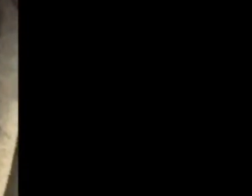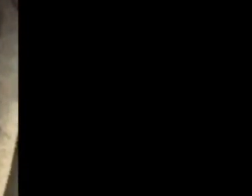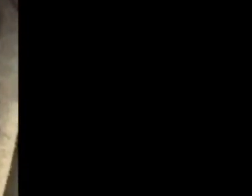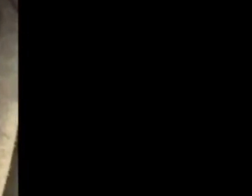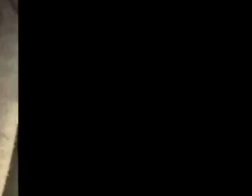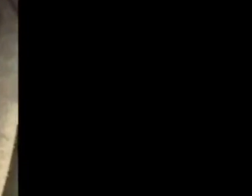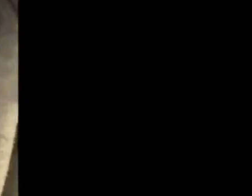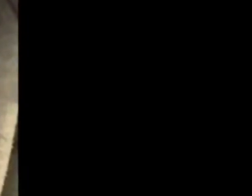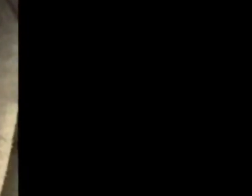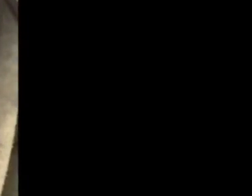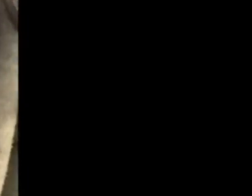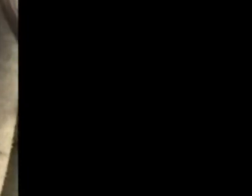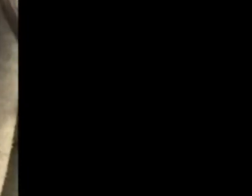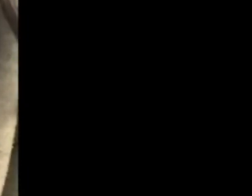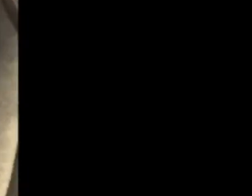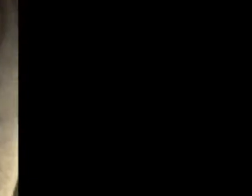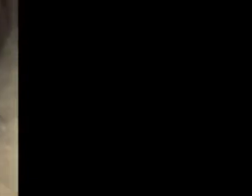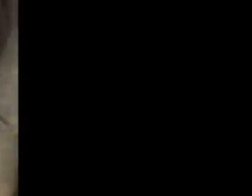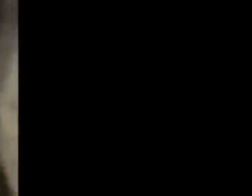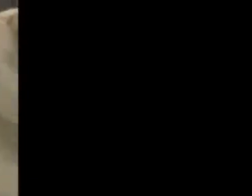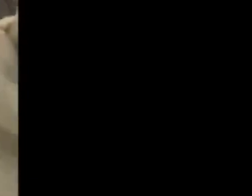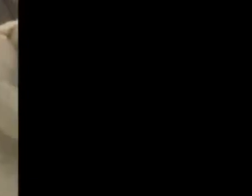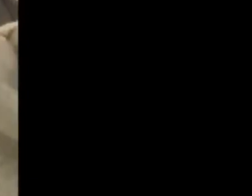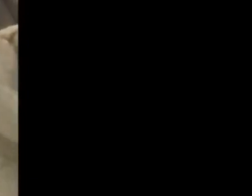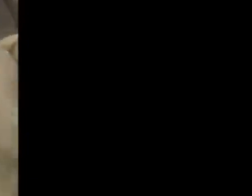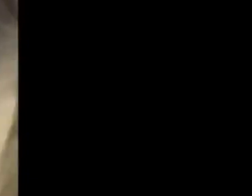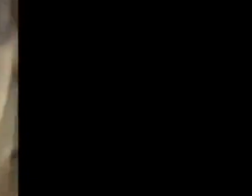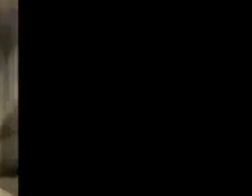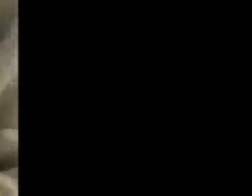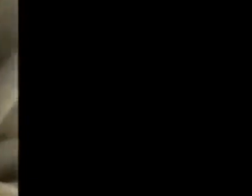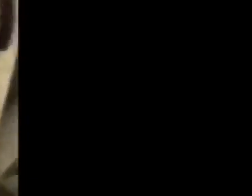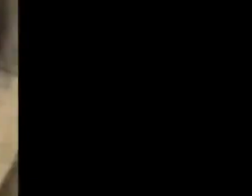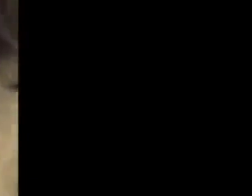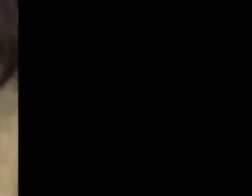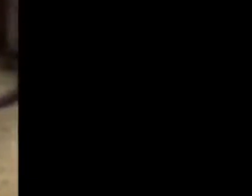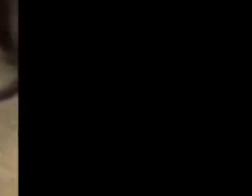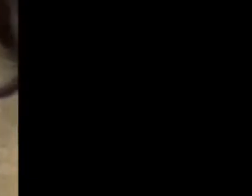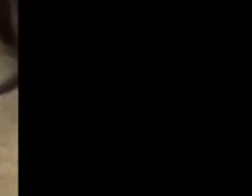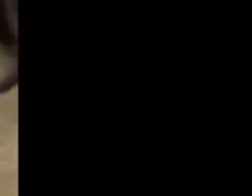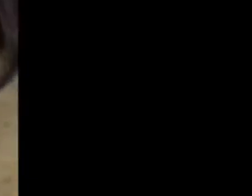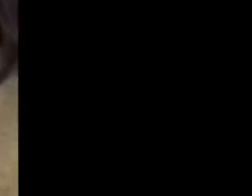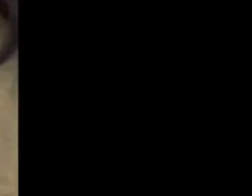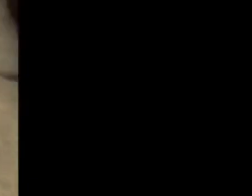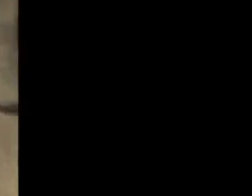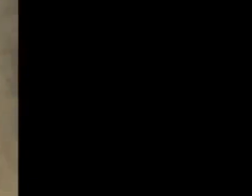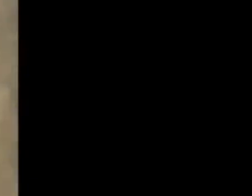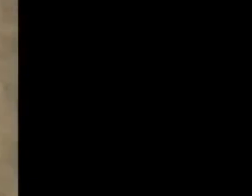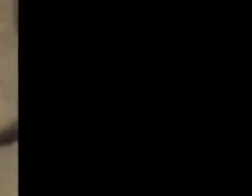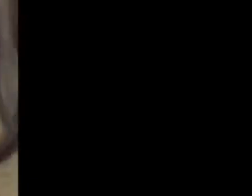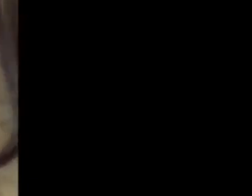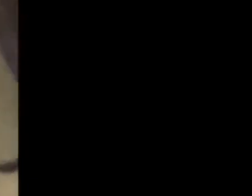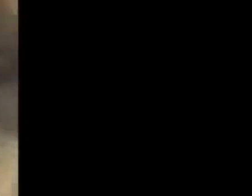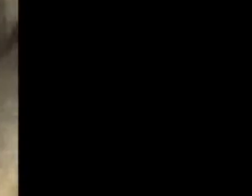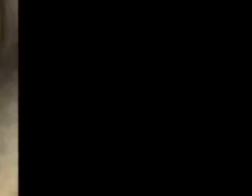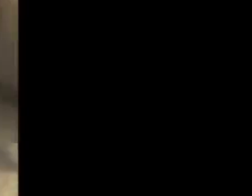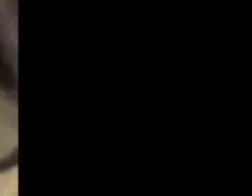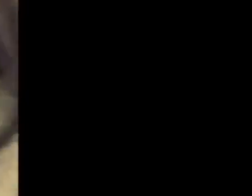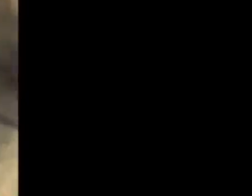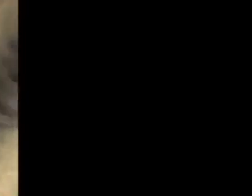and make the world go around. So we have 3 ways you can do that. You can mail it to us. We still take snail mail